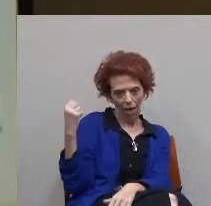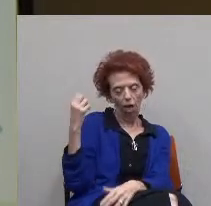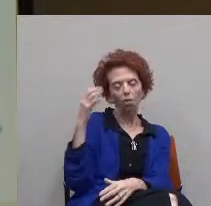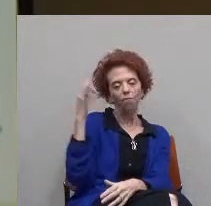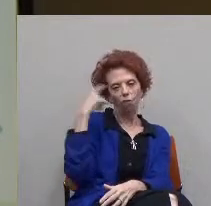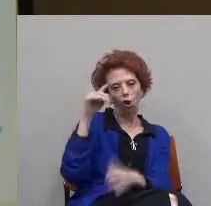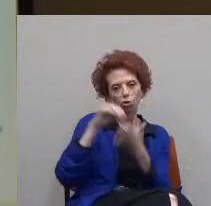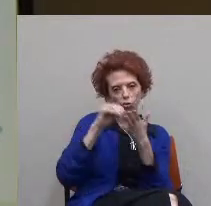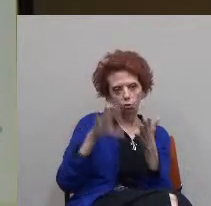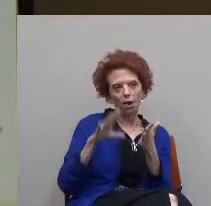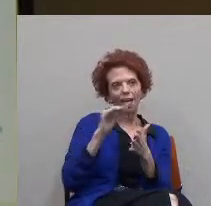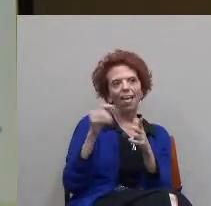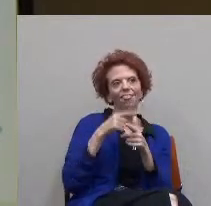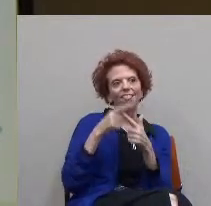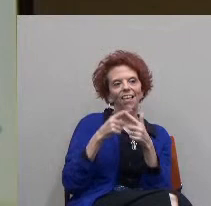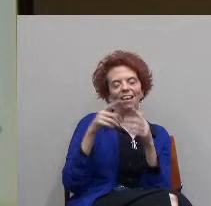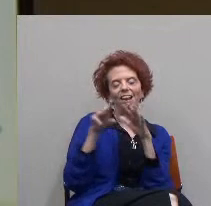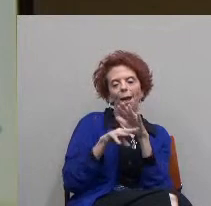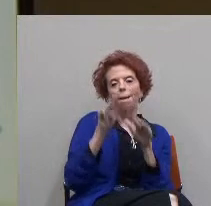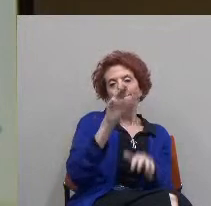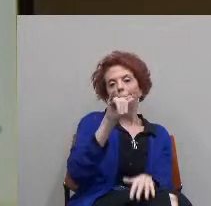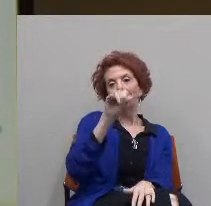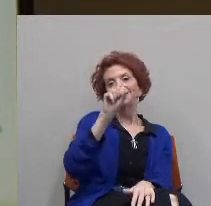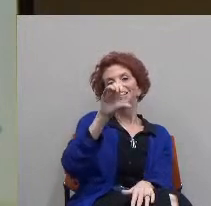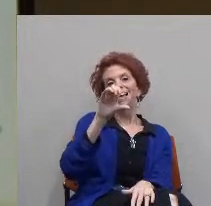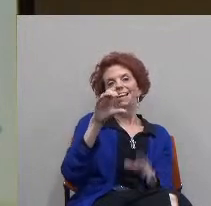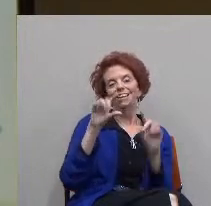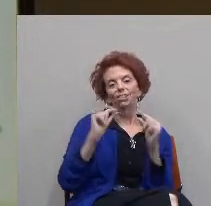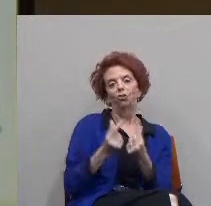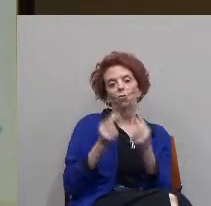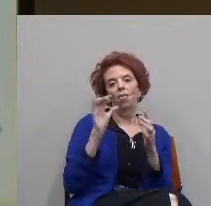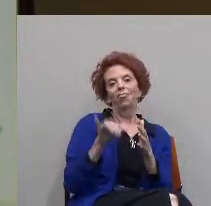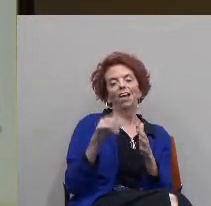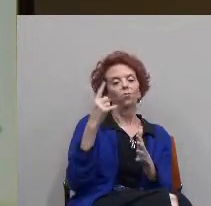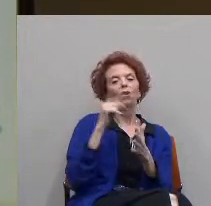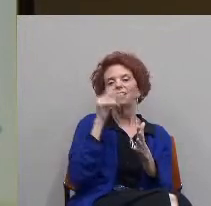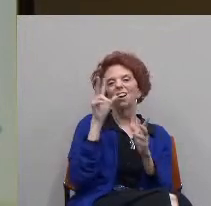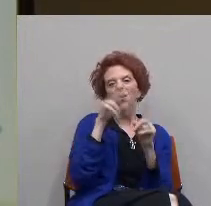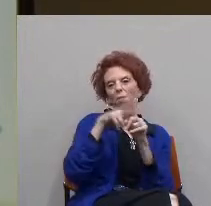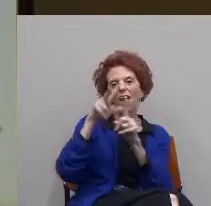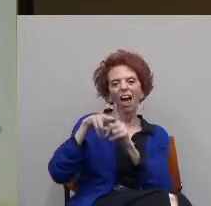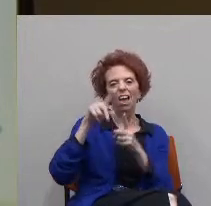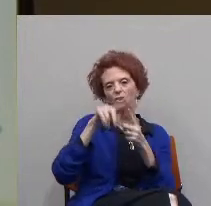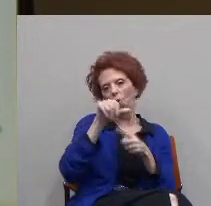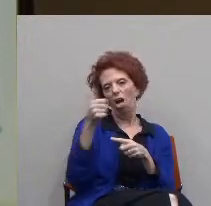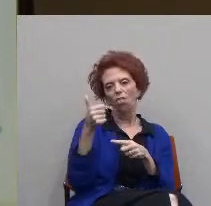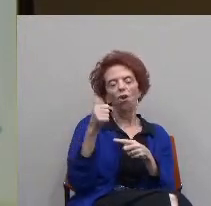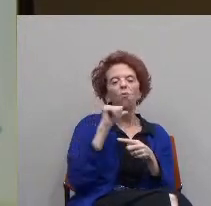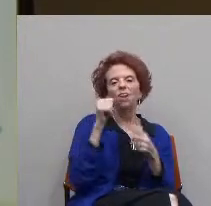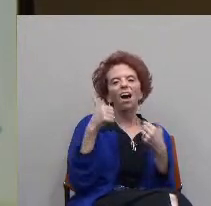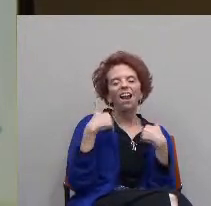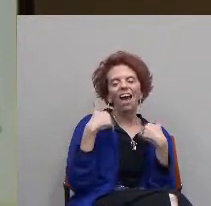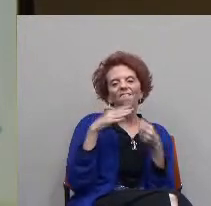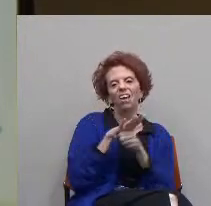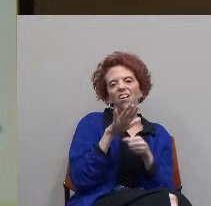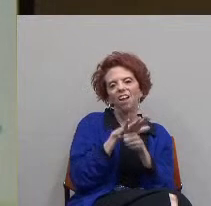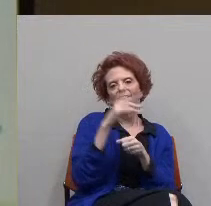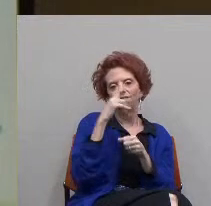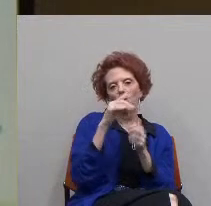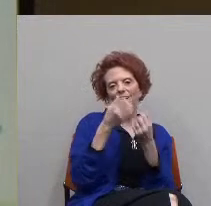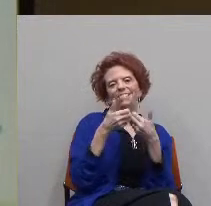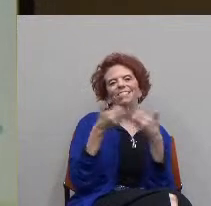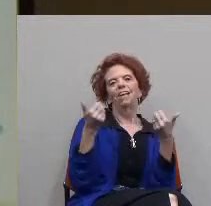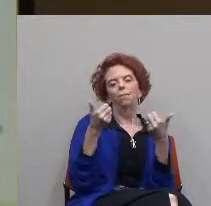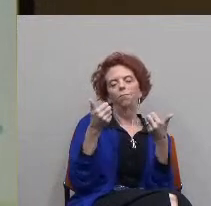students. And then finally, the catch-all, which is miscellaneous bills, which is the ones that just don't fall into a category. We didn't have enough to create its own